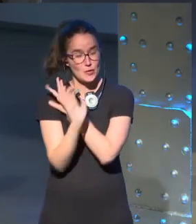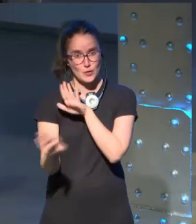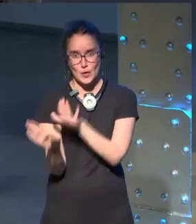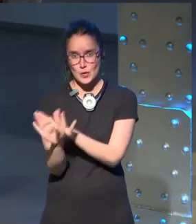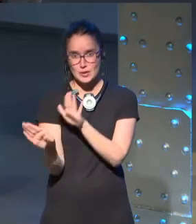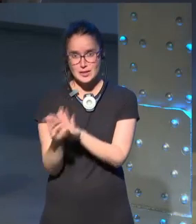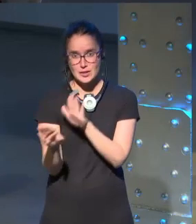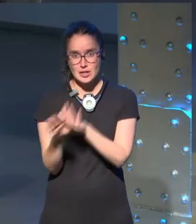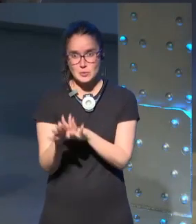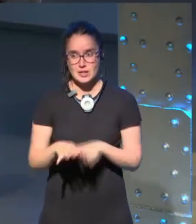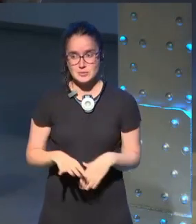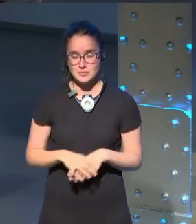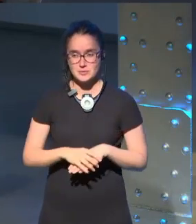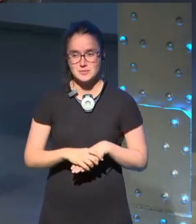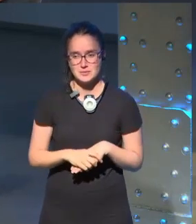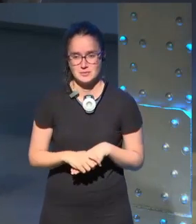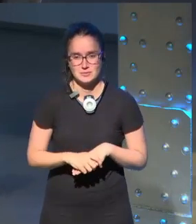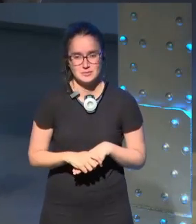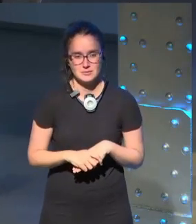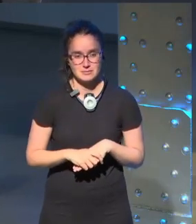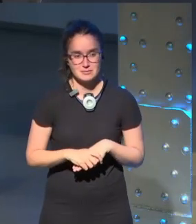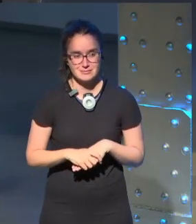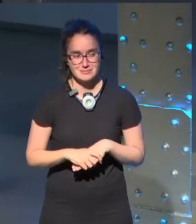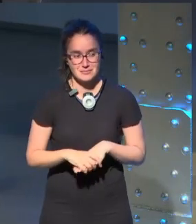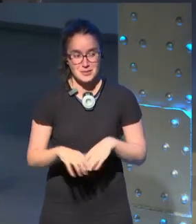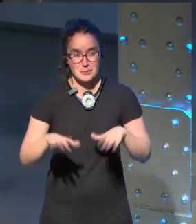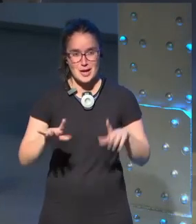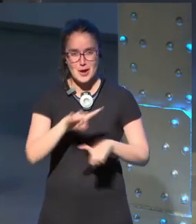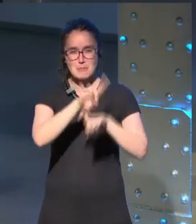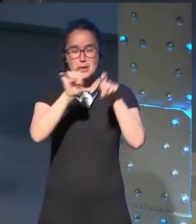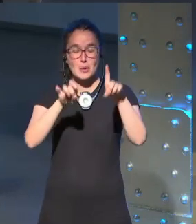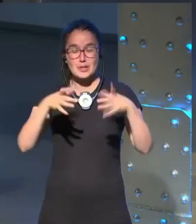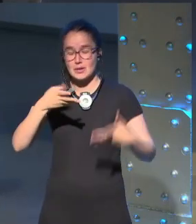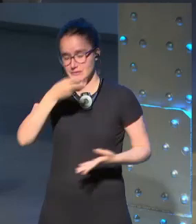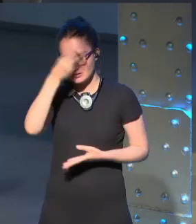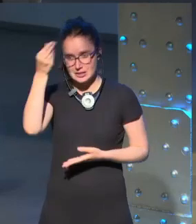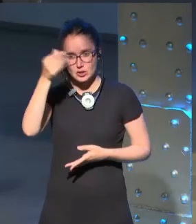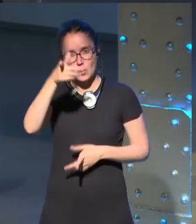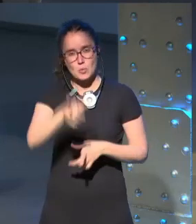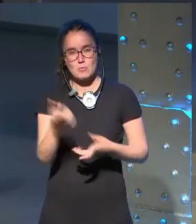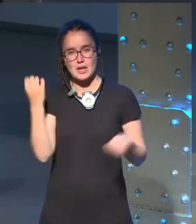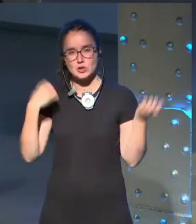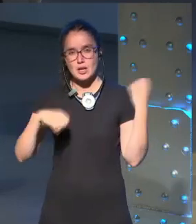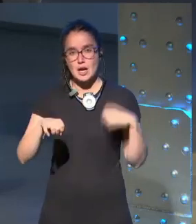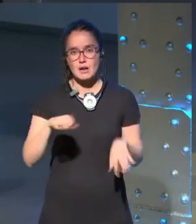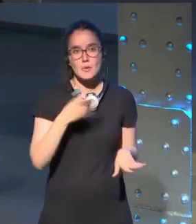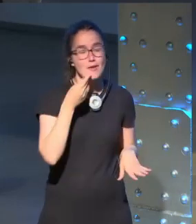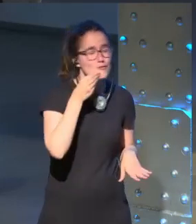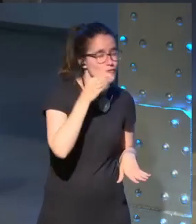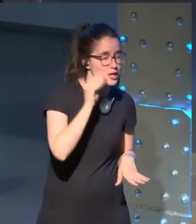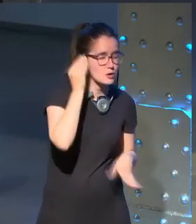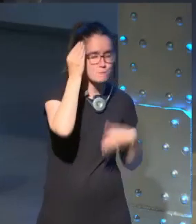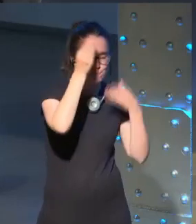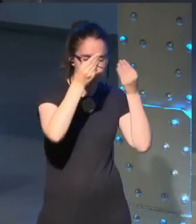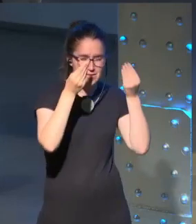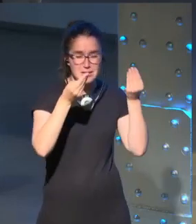But the question is, La pregunta. ¿Cómo consigue que un personaje? How can you make that such a